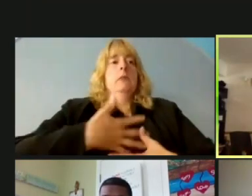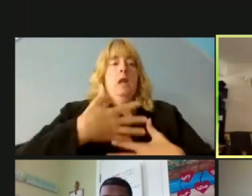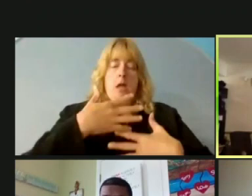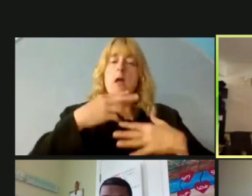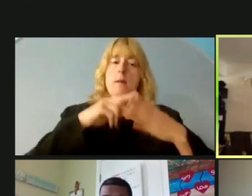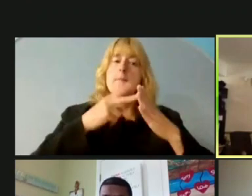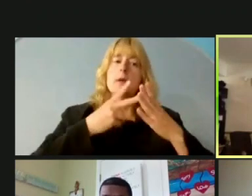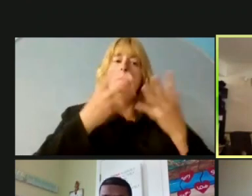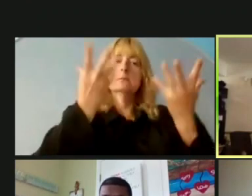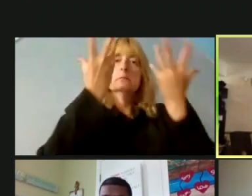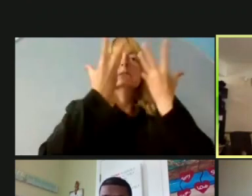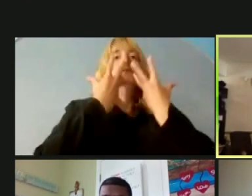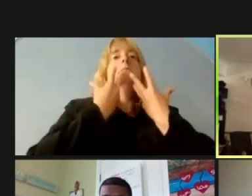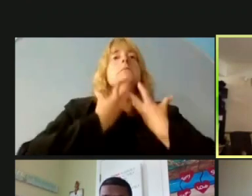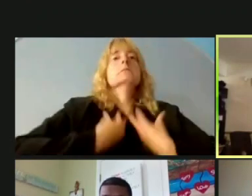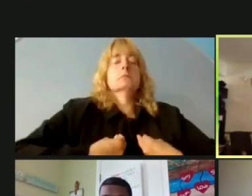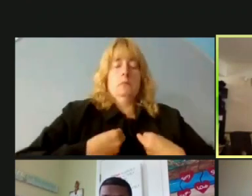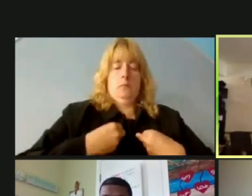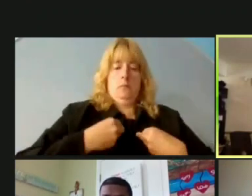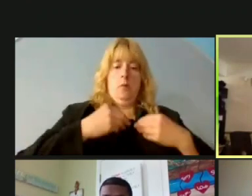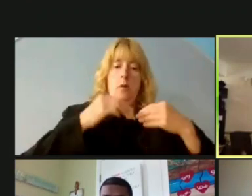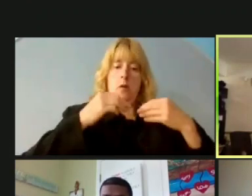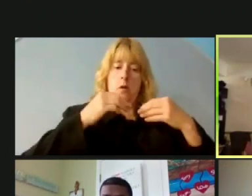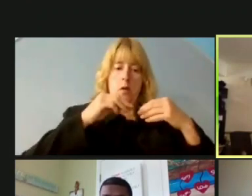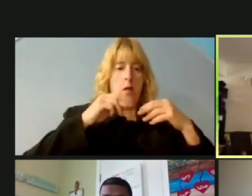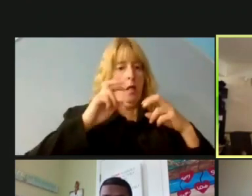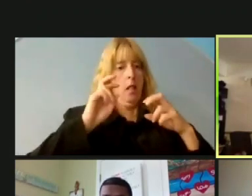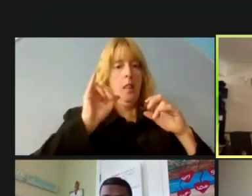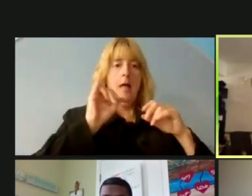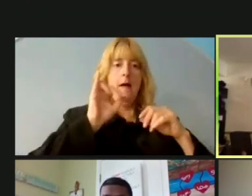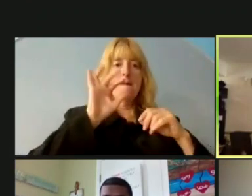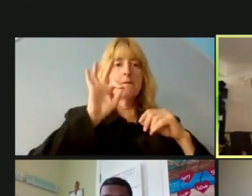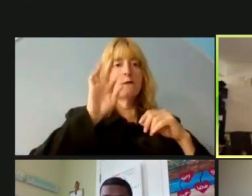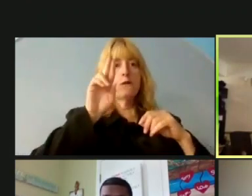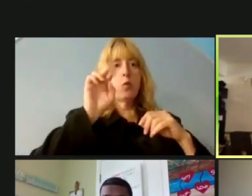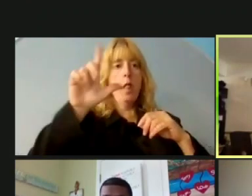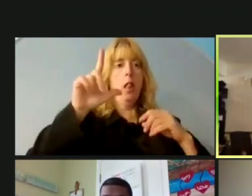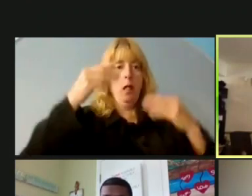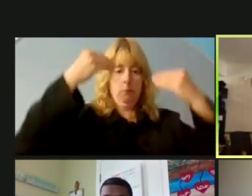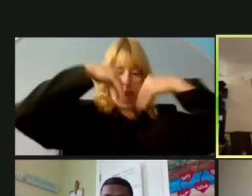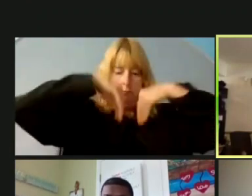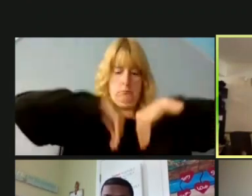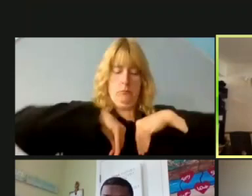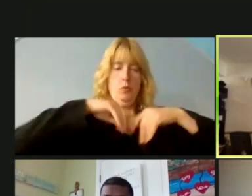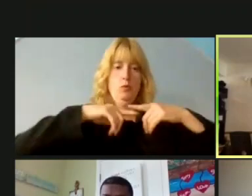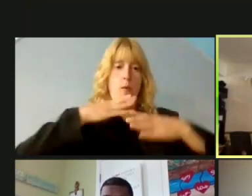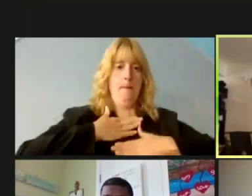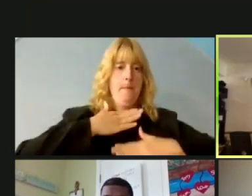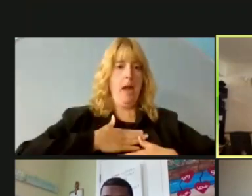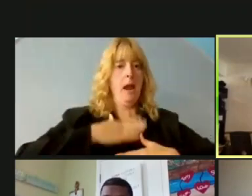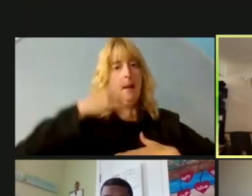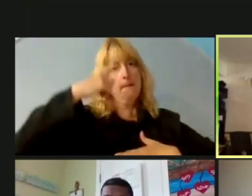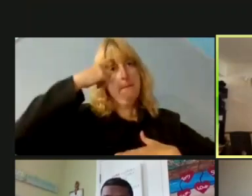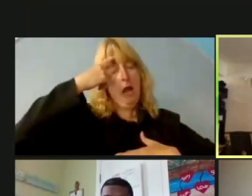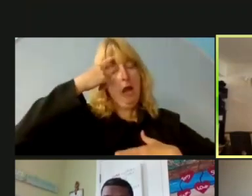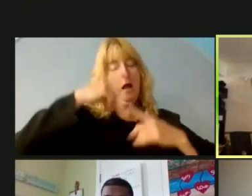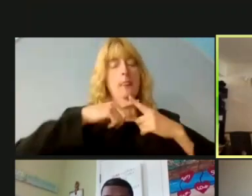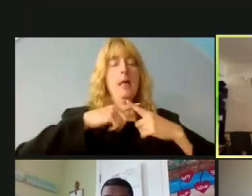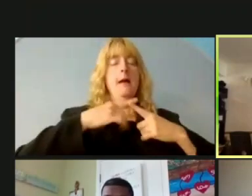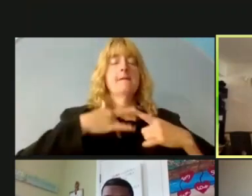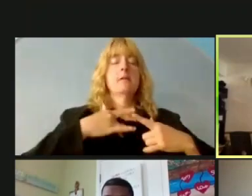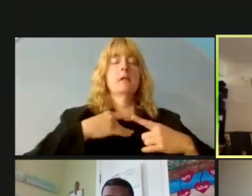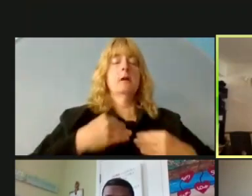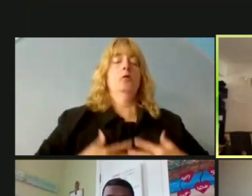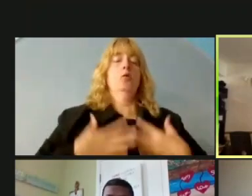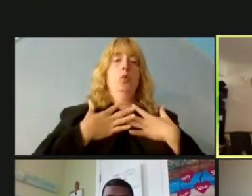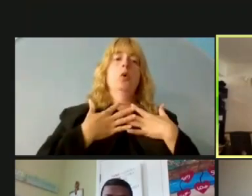our mind and body to relax, to restore, so that when we return from the fight, we don't stay clenched and